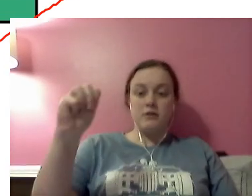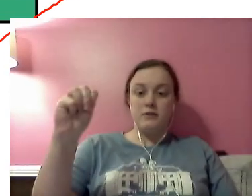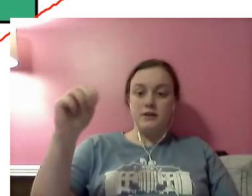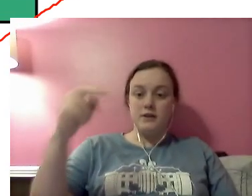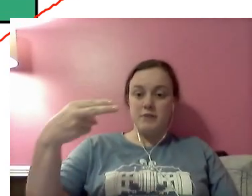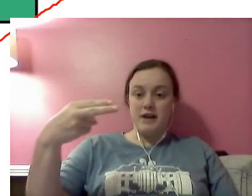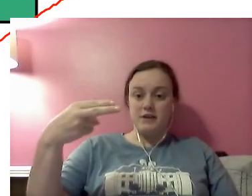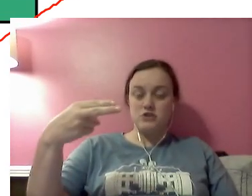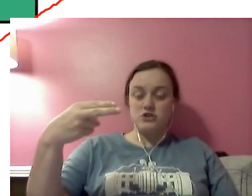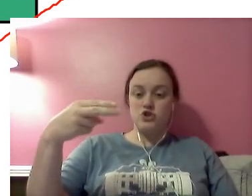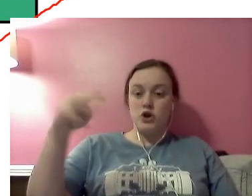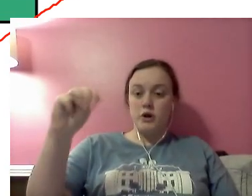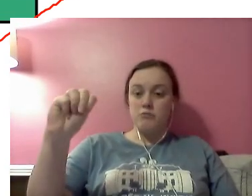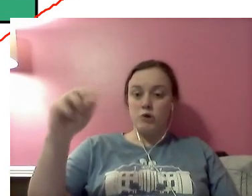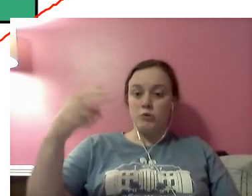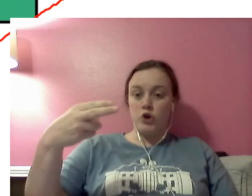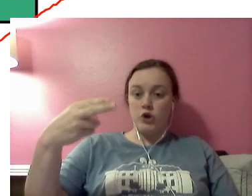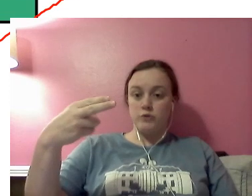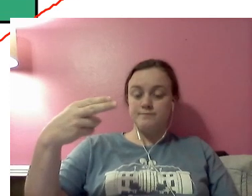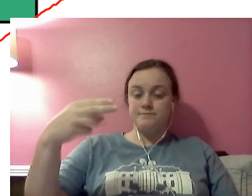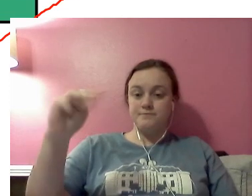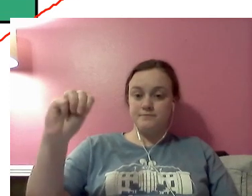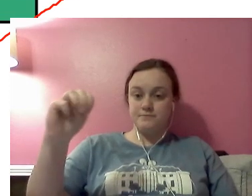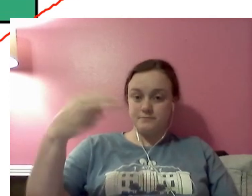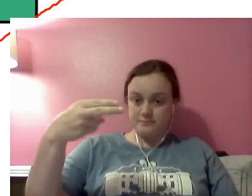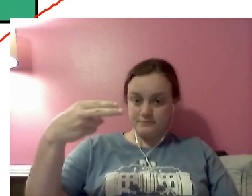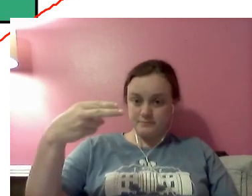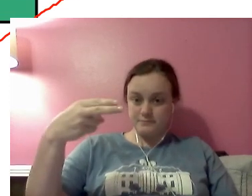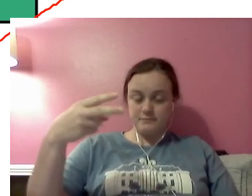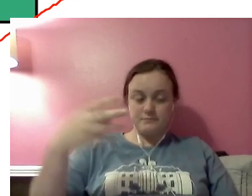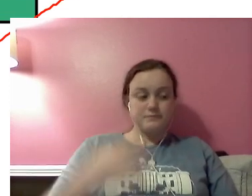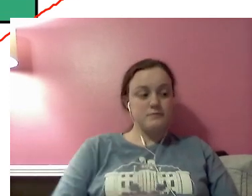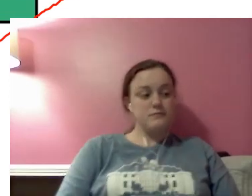spell MH, mobile home.